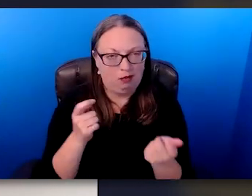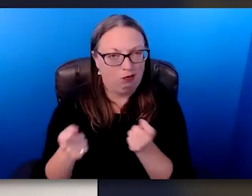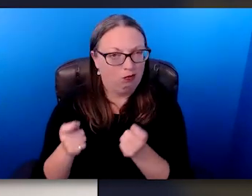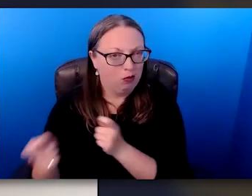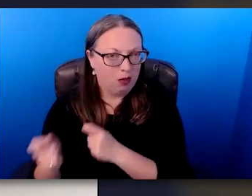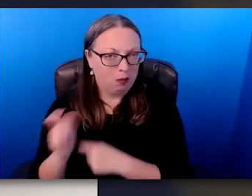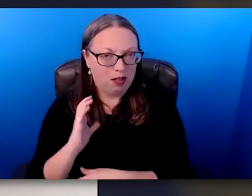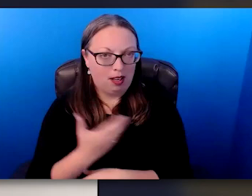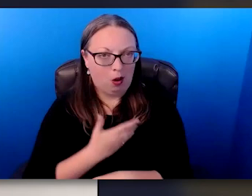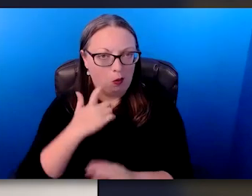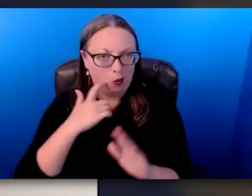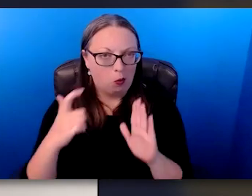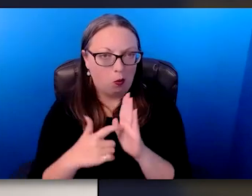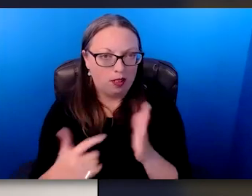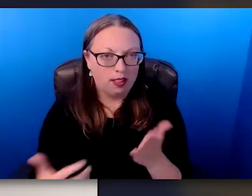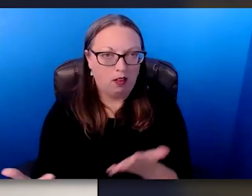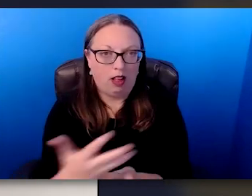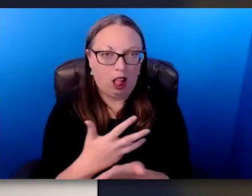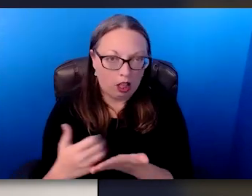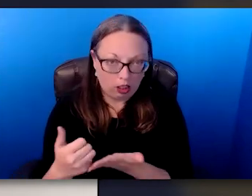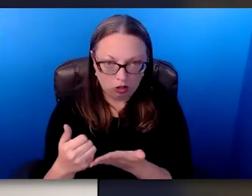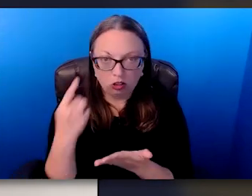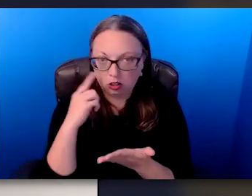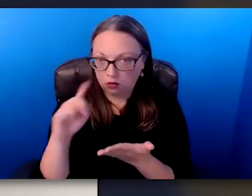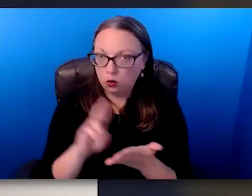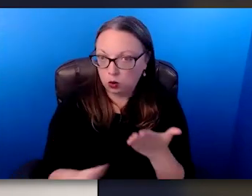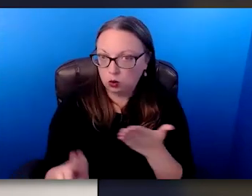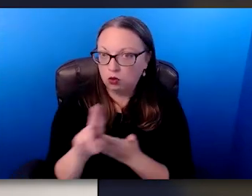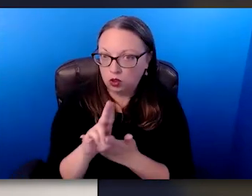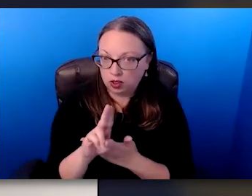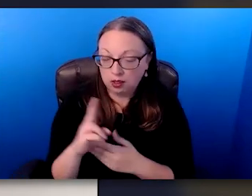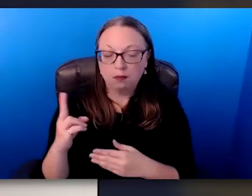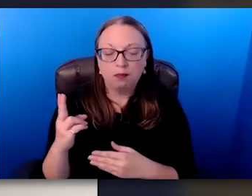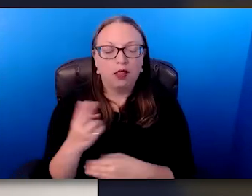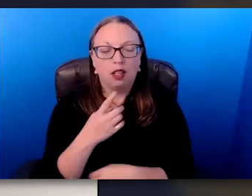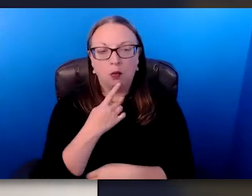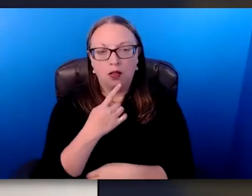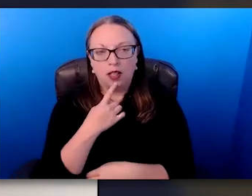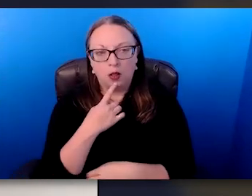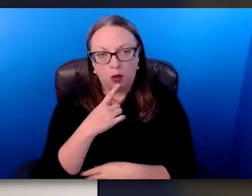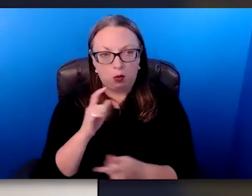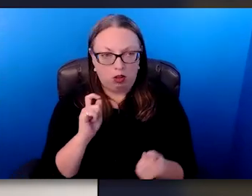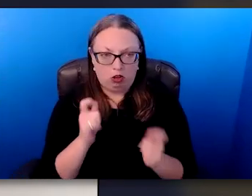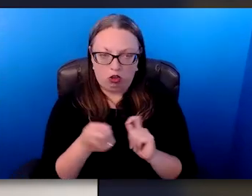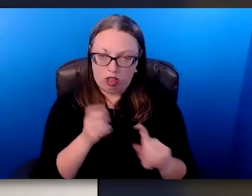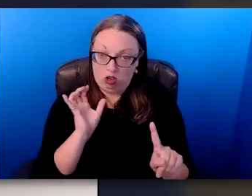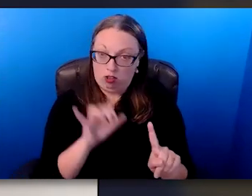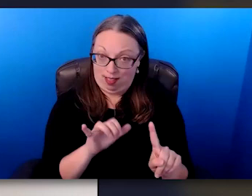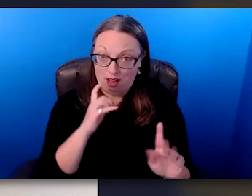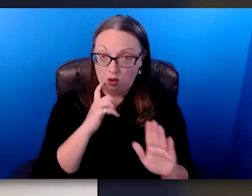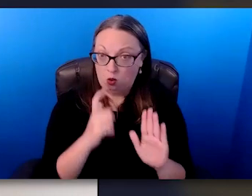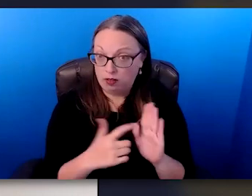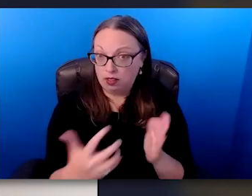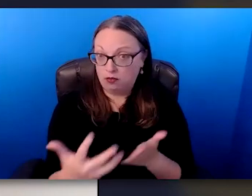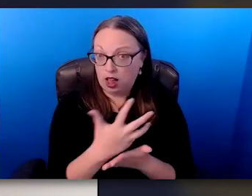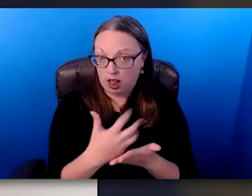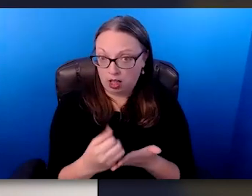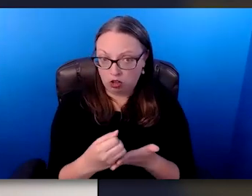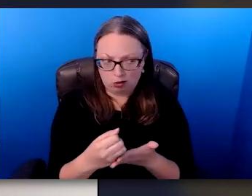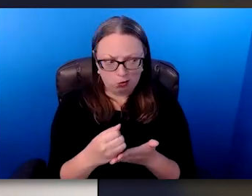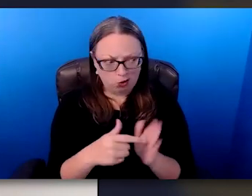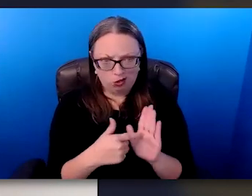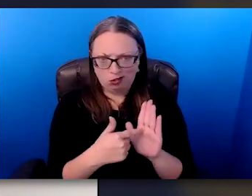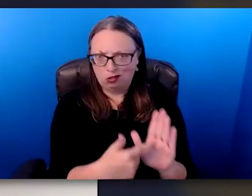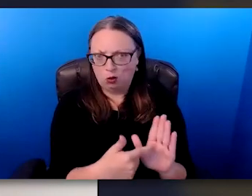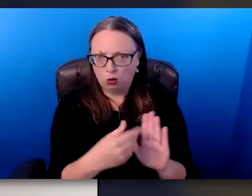notice of collection for the university. And we took the stance of not only revamping that notice of collection, which is often presented to students,